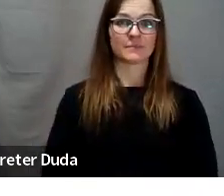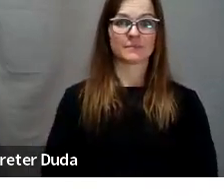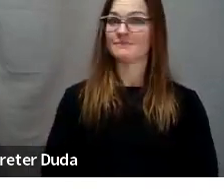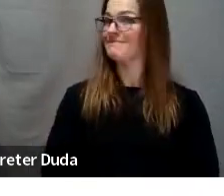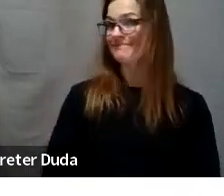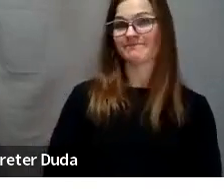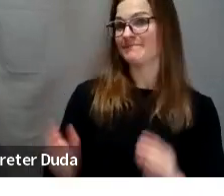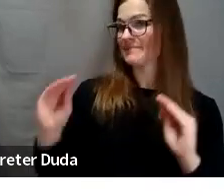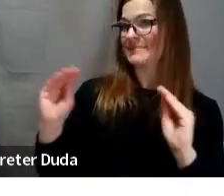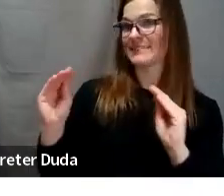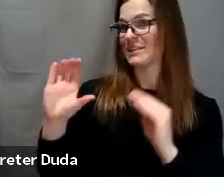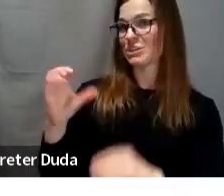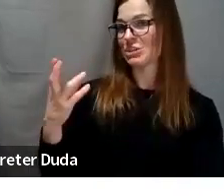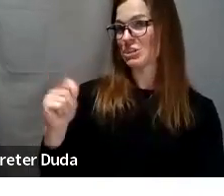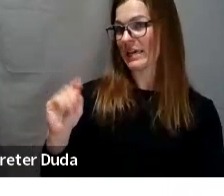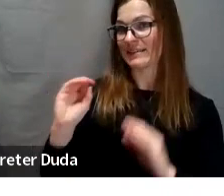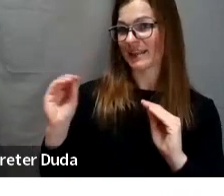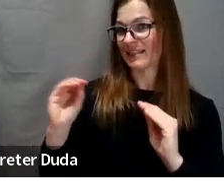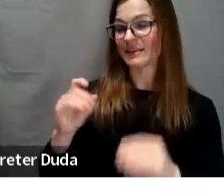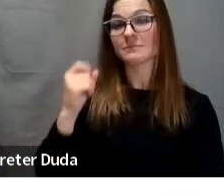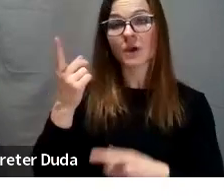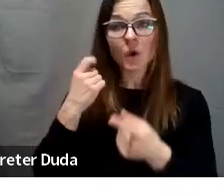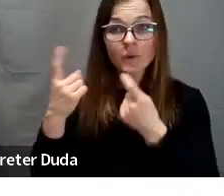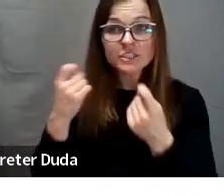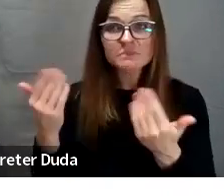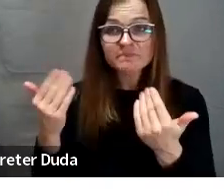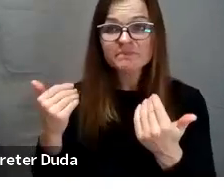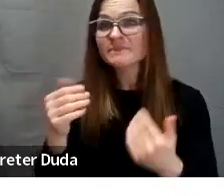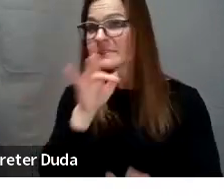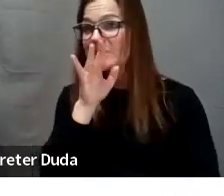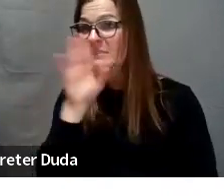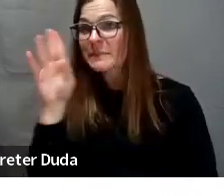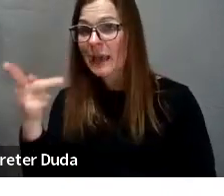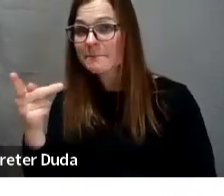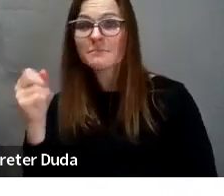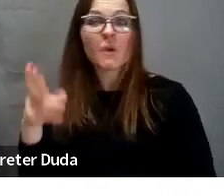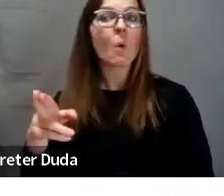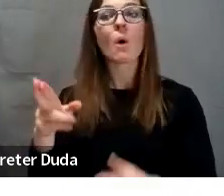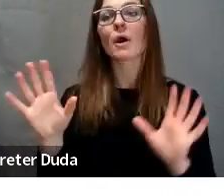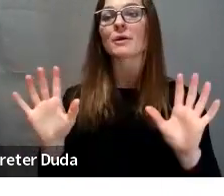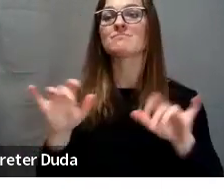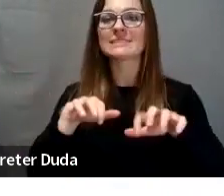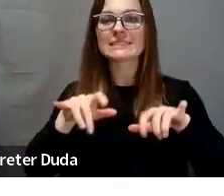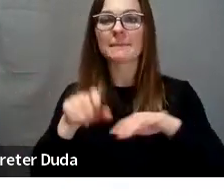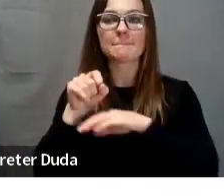Nothing in the chat. But if there's questions, feel free to unmute or type in the chat.